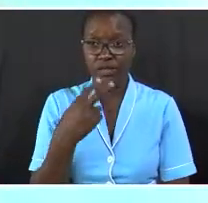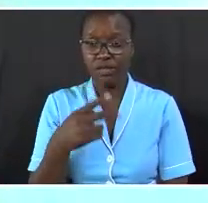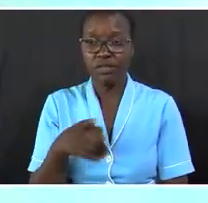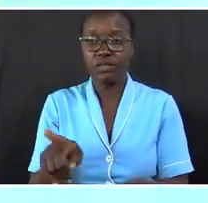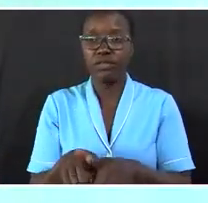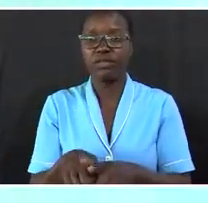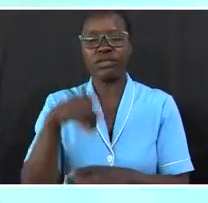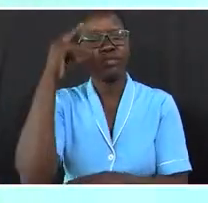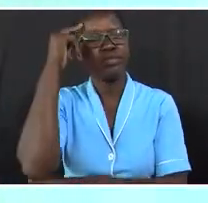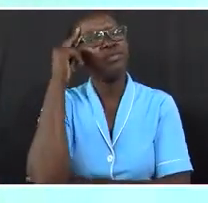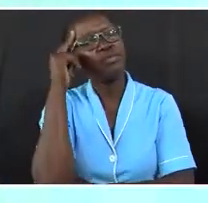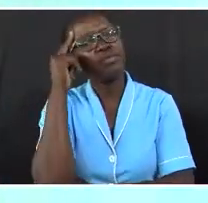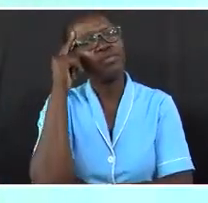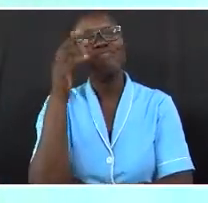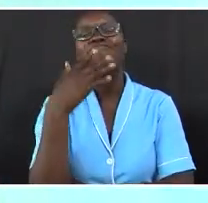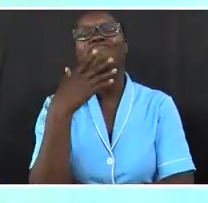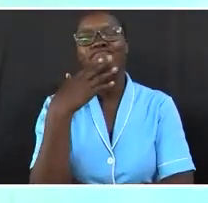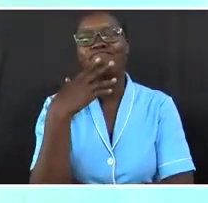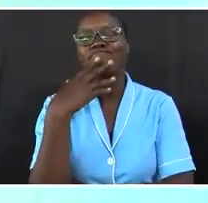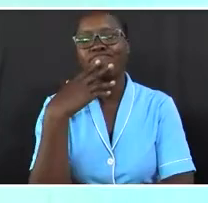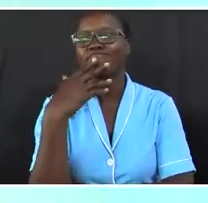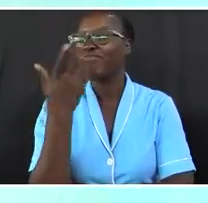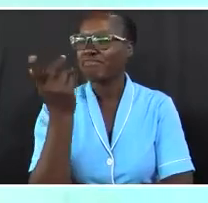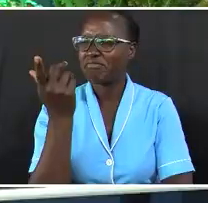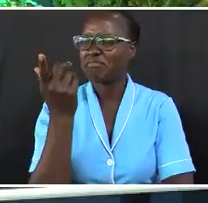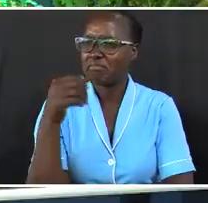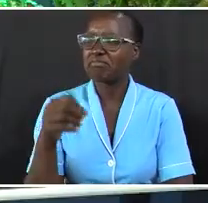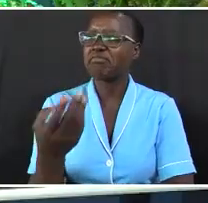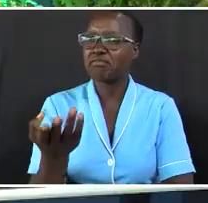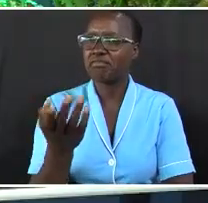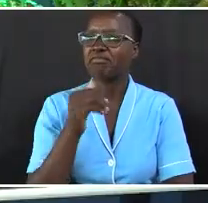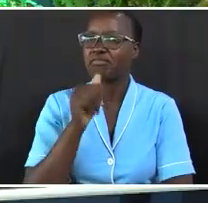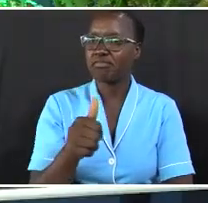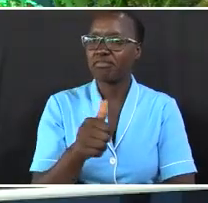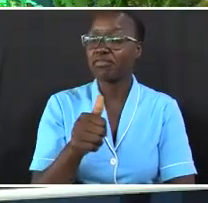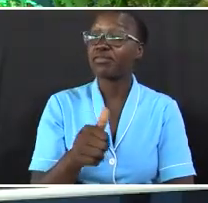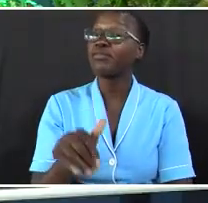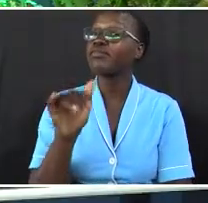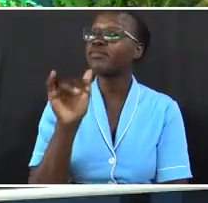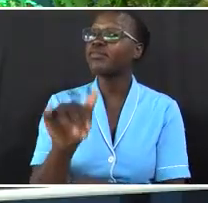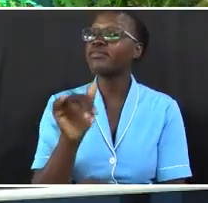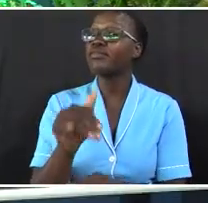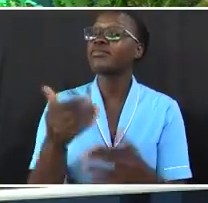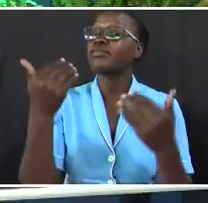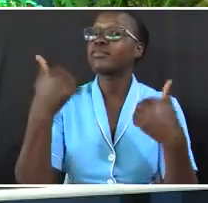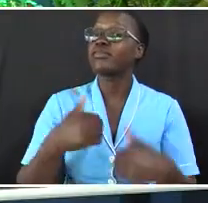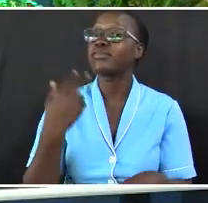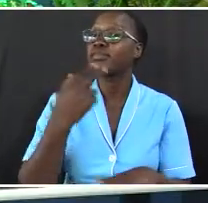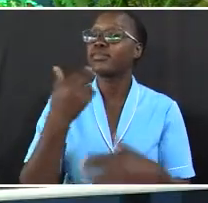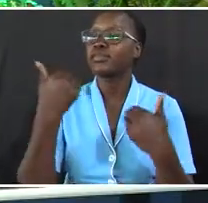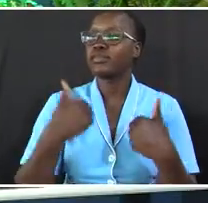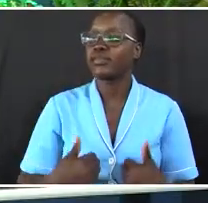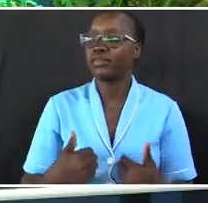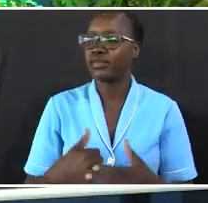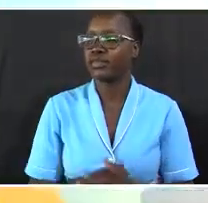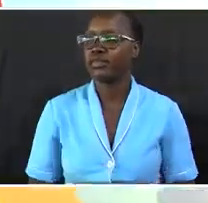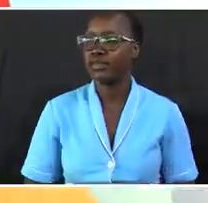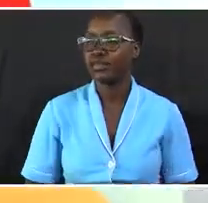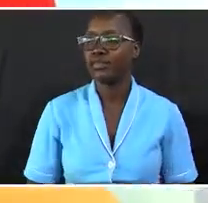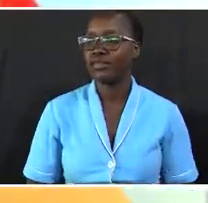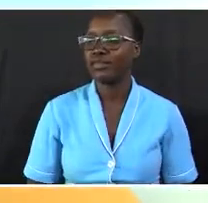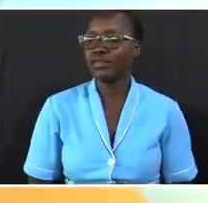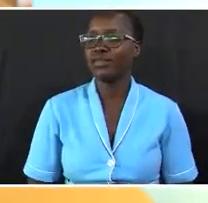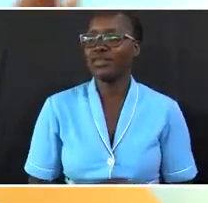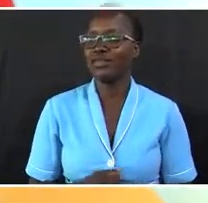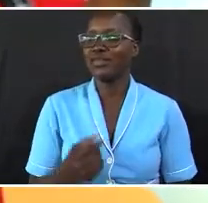still thinking whether to serve him or not. Because he remains, I am who I am. So